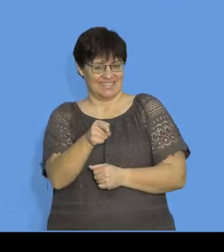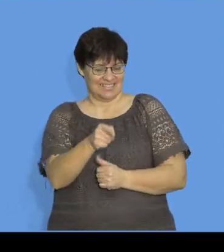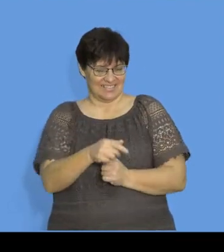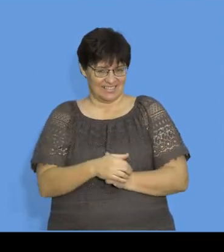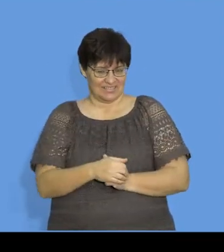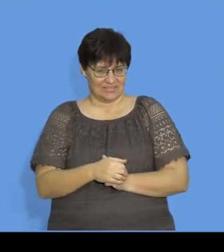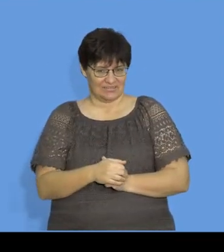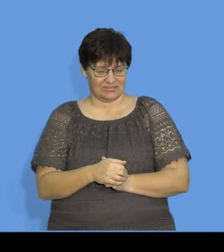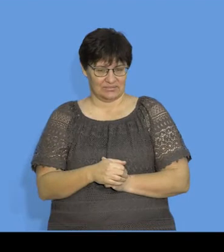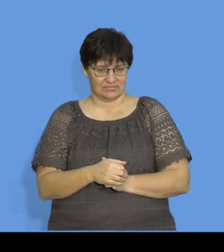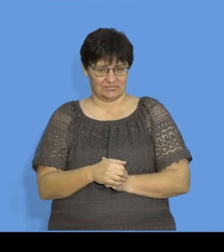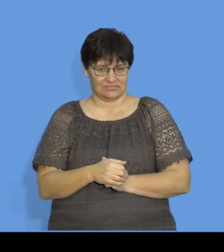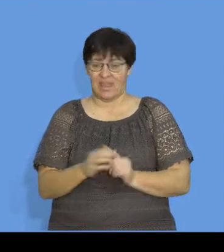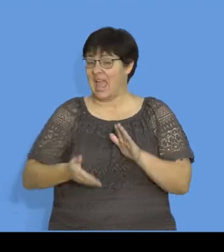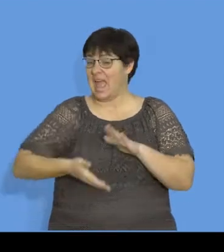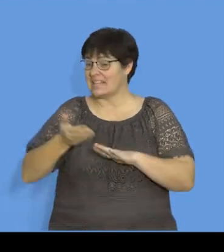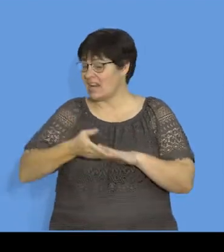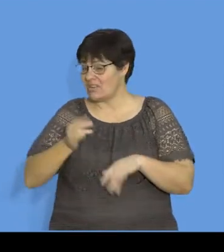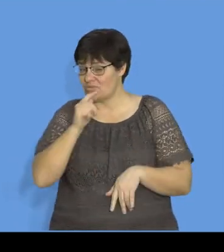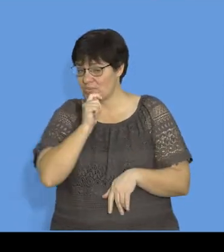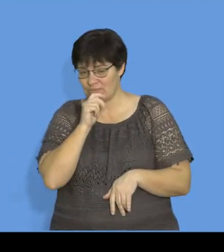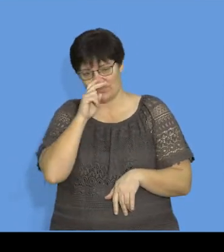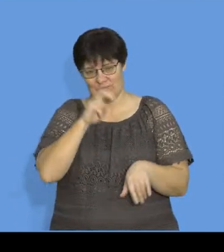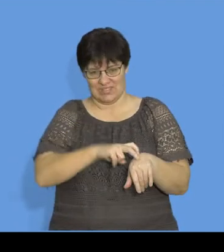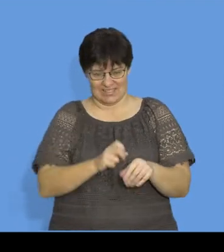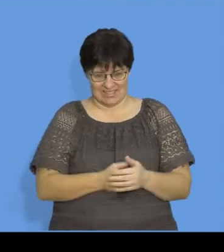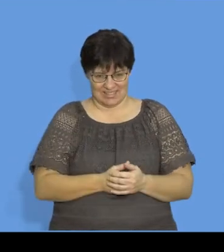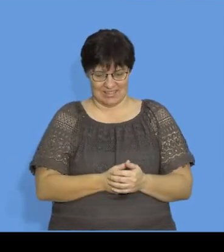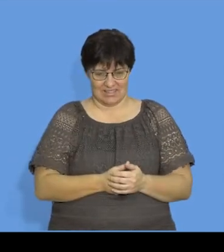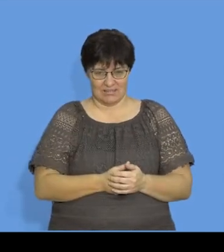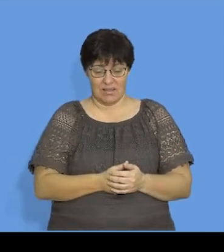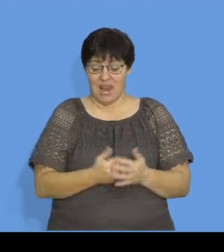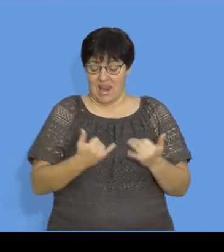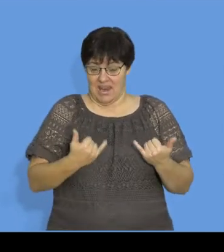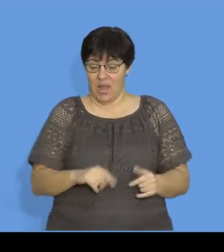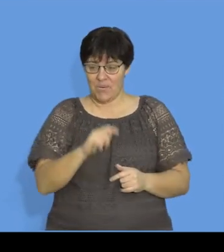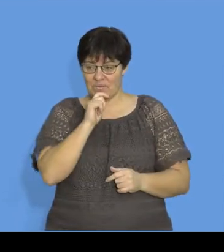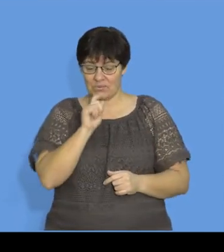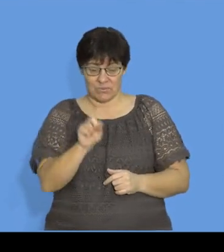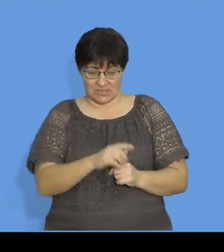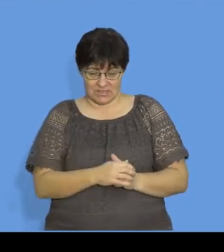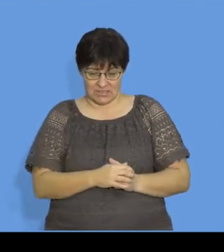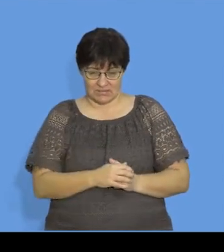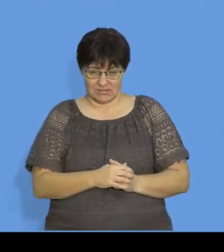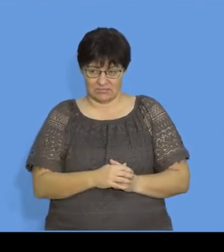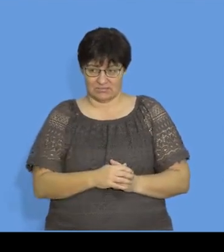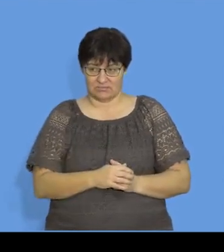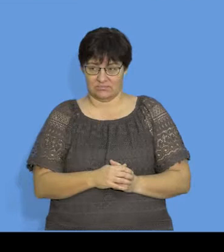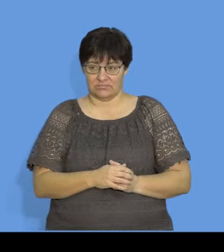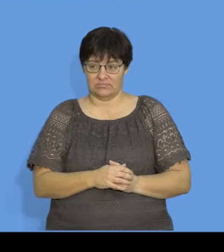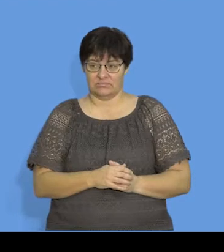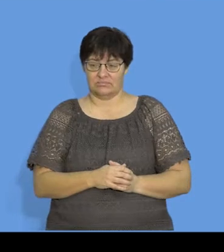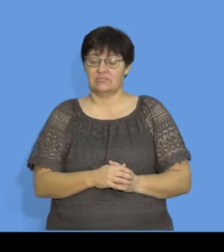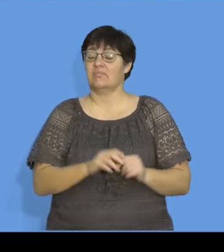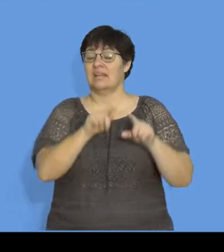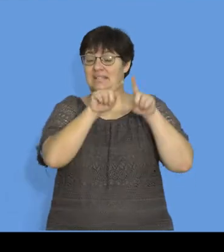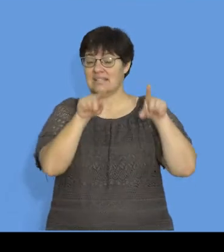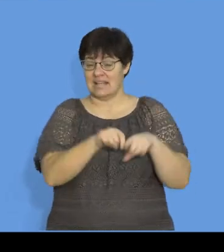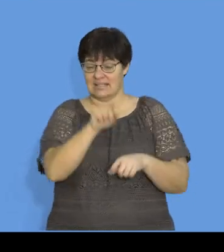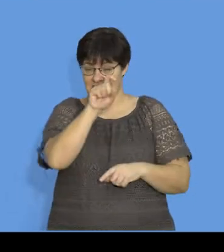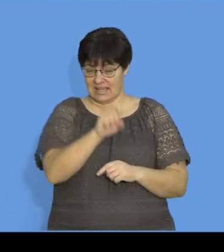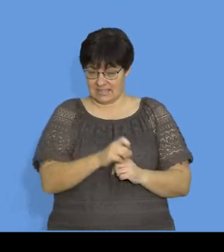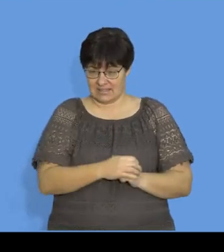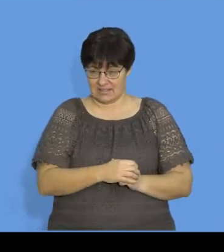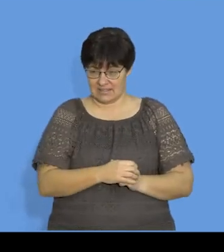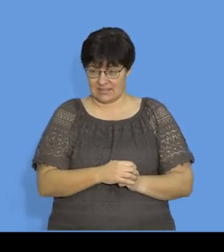not using acceleration. So what I can use instead now is, if I go back to this equation, that delta